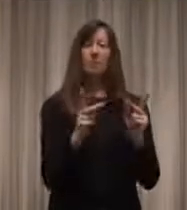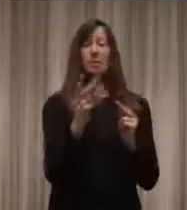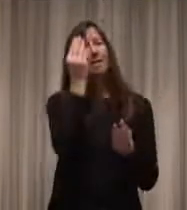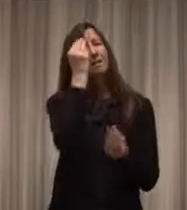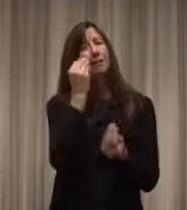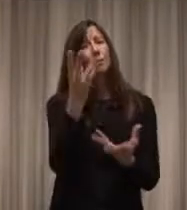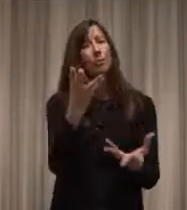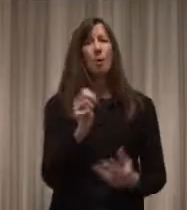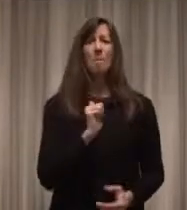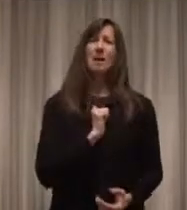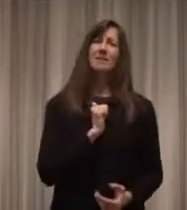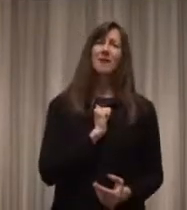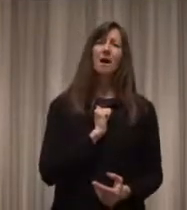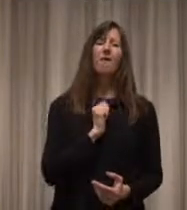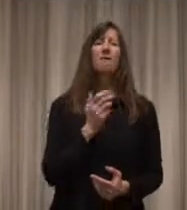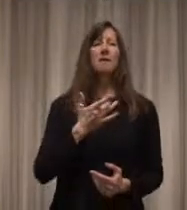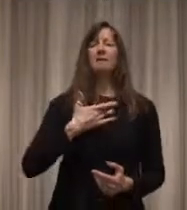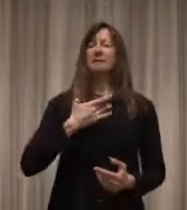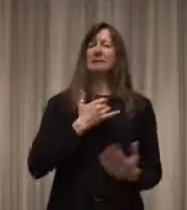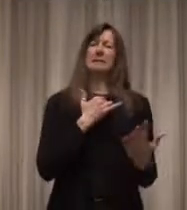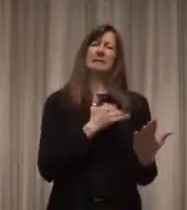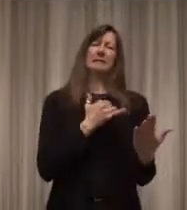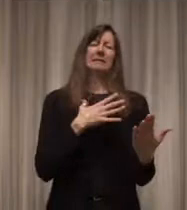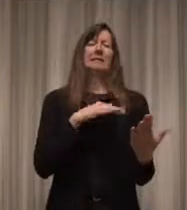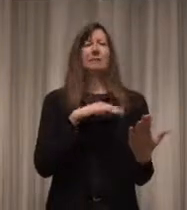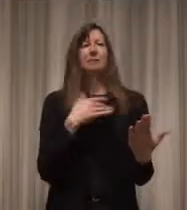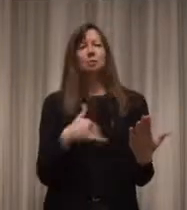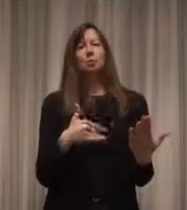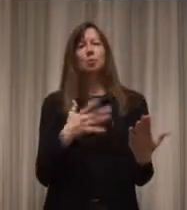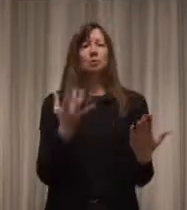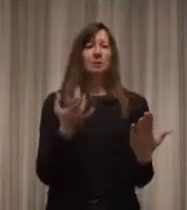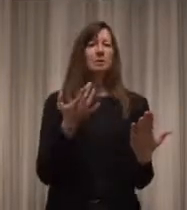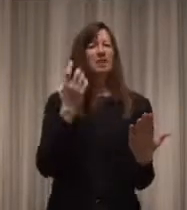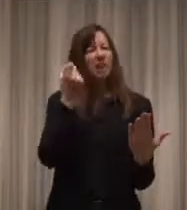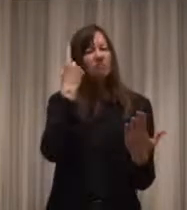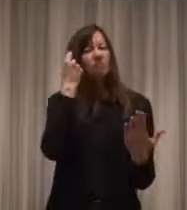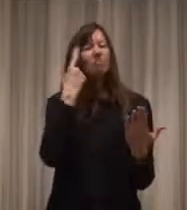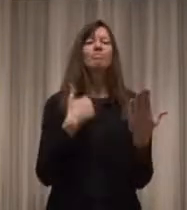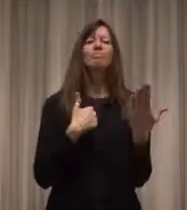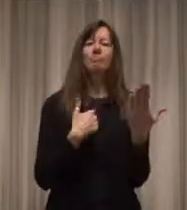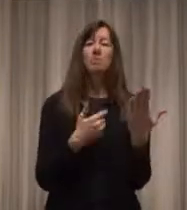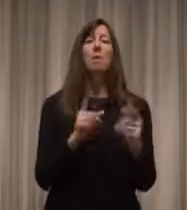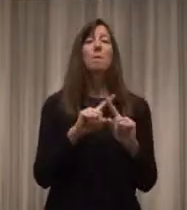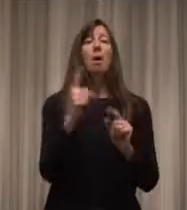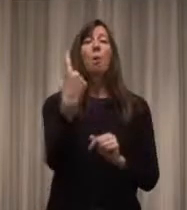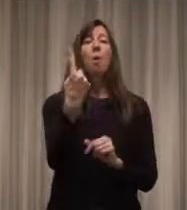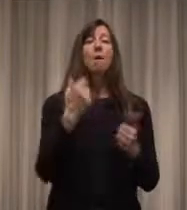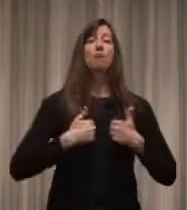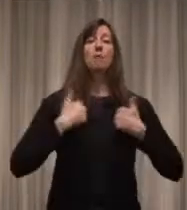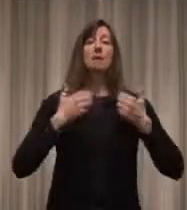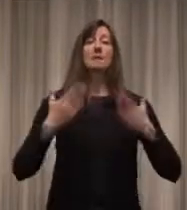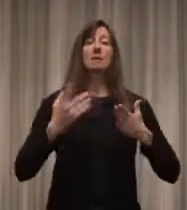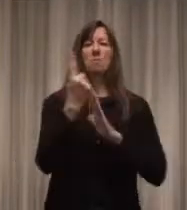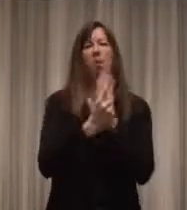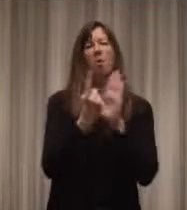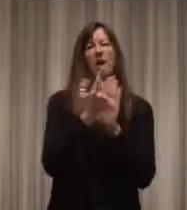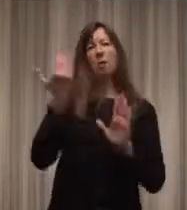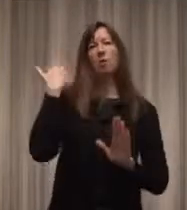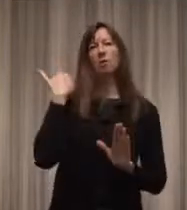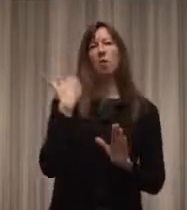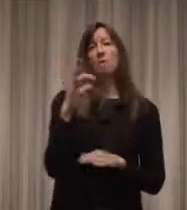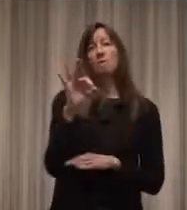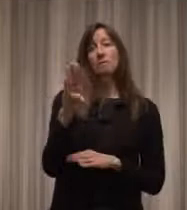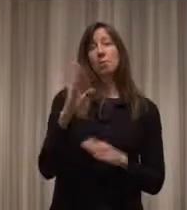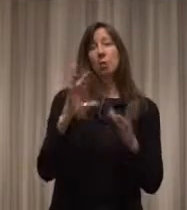feeling this and hearing this as well, and doing everything that we can. One of our residents just about an hour ago, Facebook message: